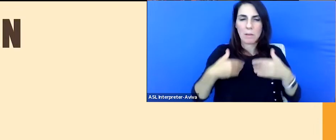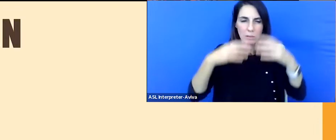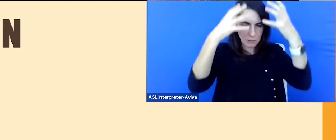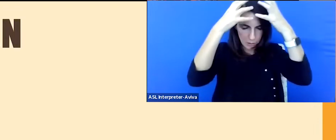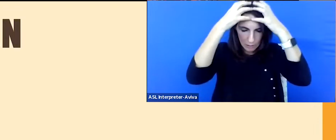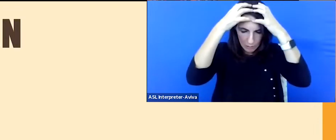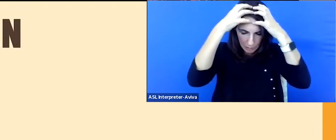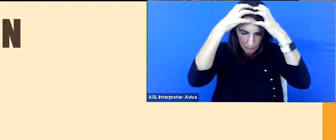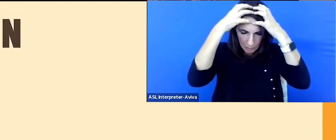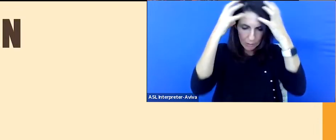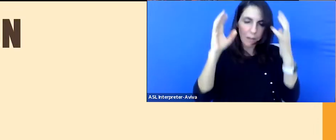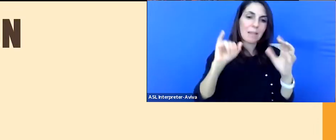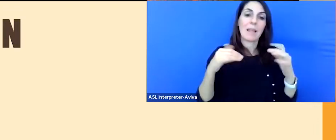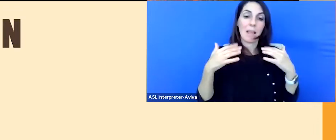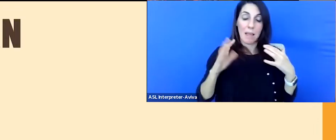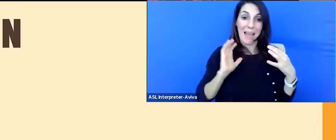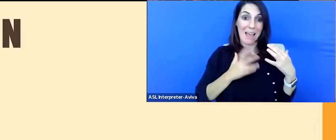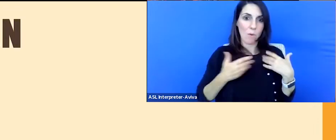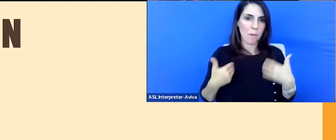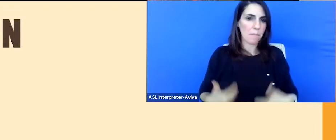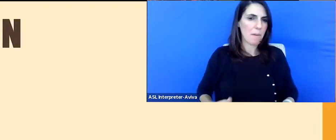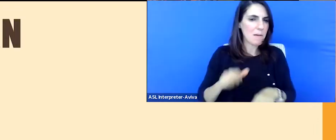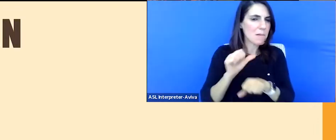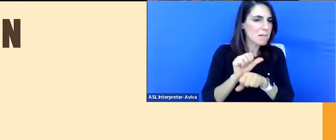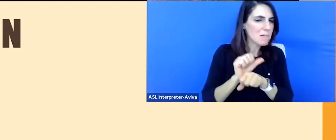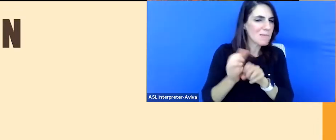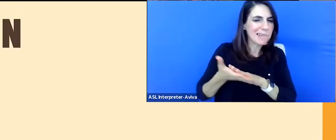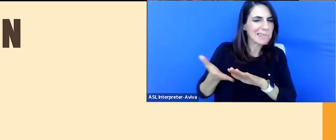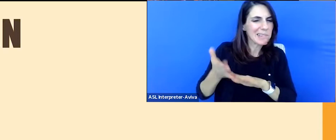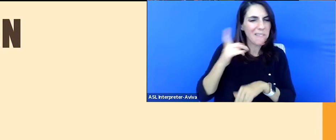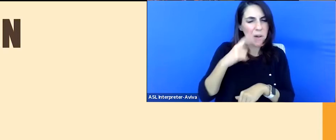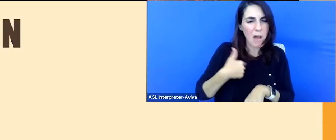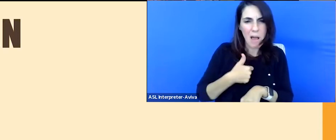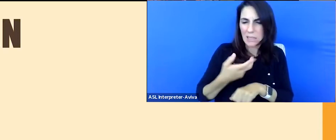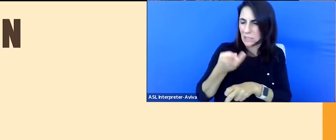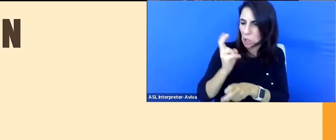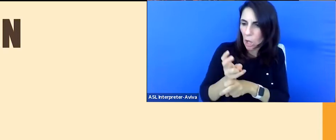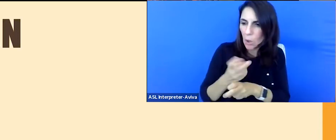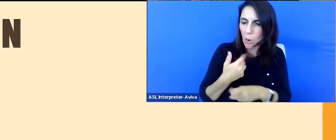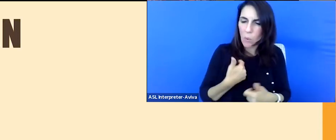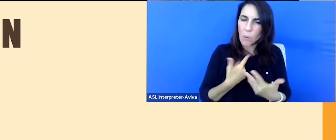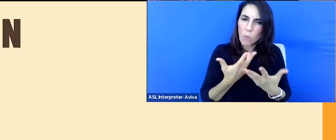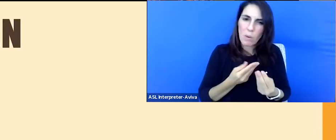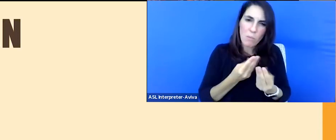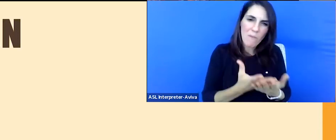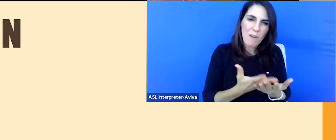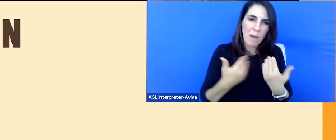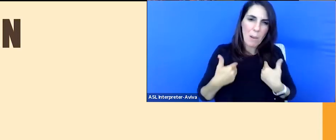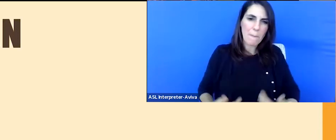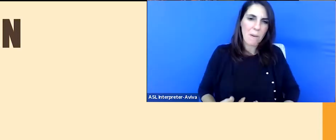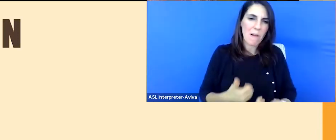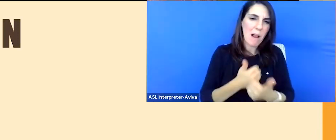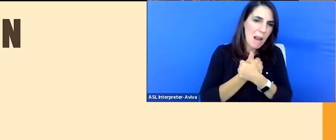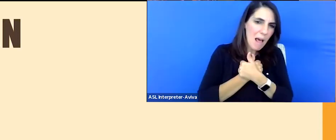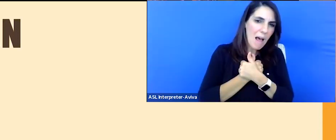This body works for us so hard. So let us give it some love right now and